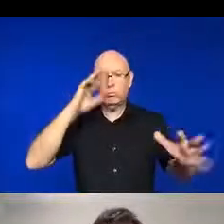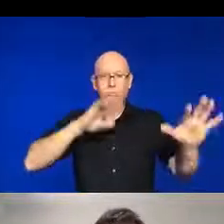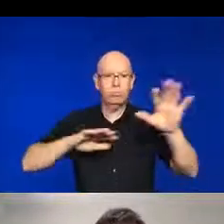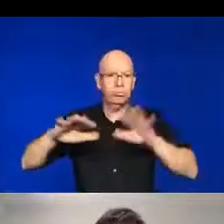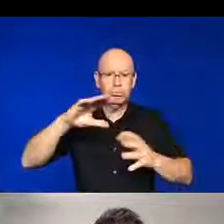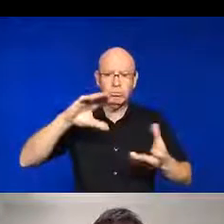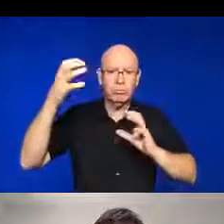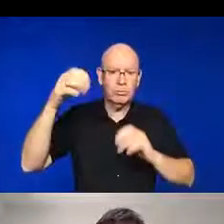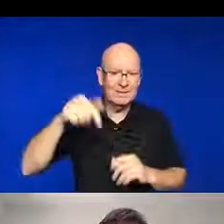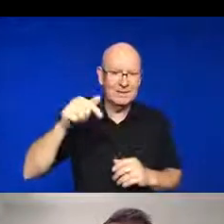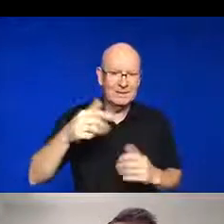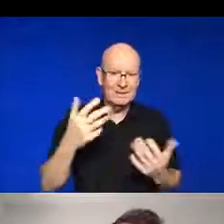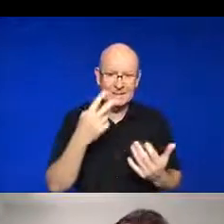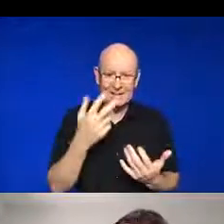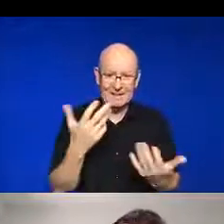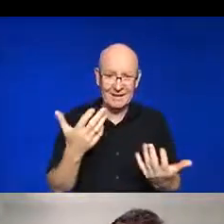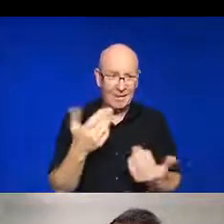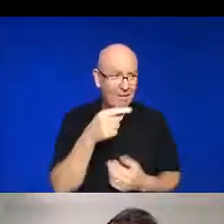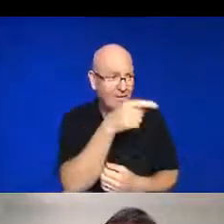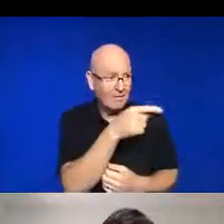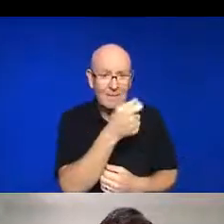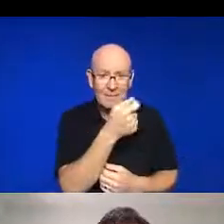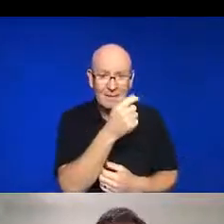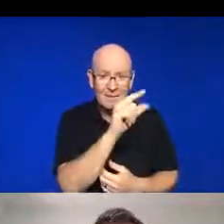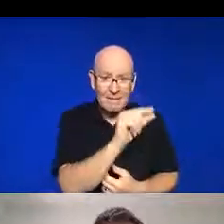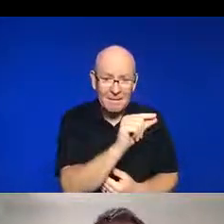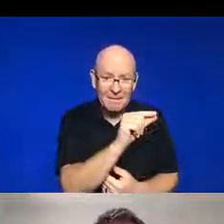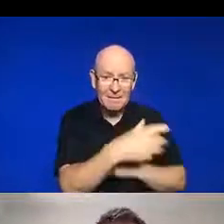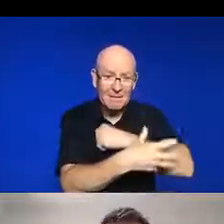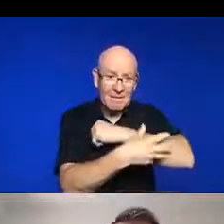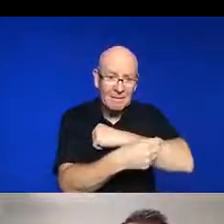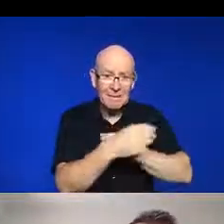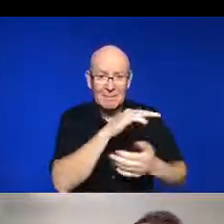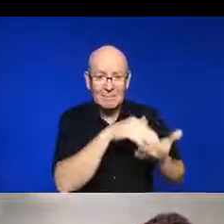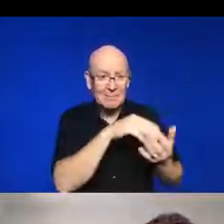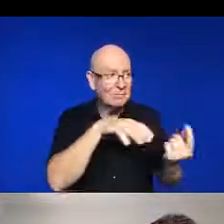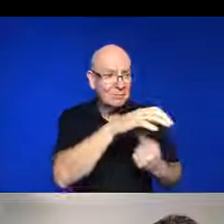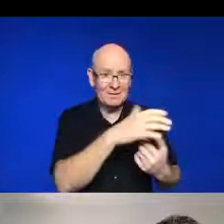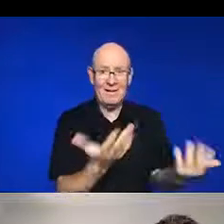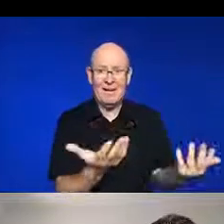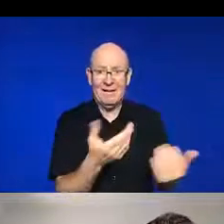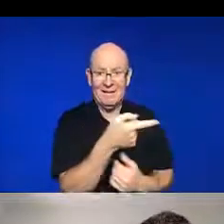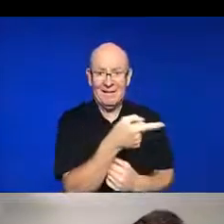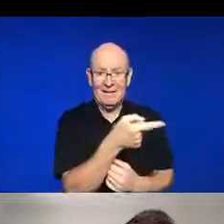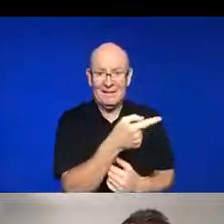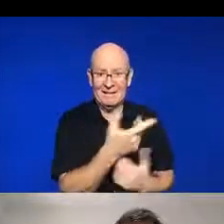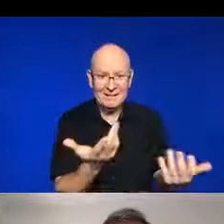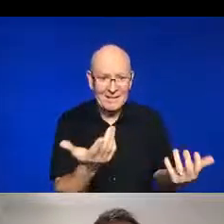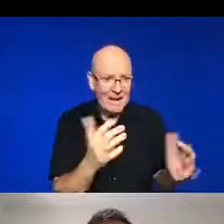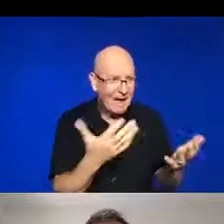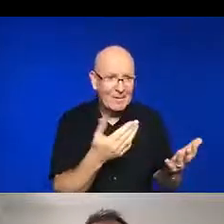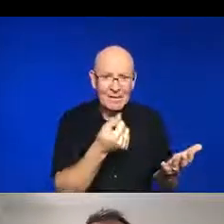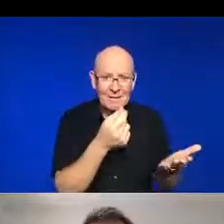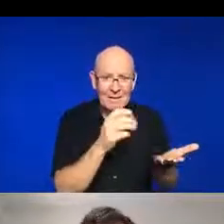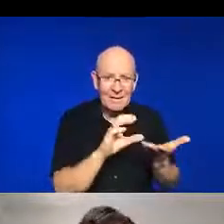was, that remained an issue. Another measures that have been taken was, for instance, preventing contamination of persons with